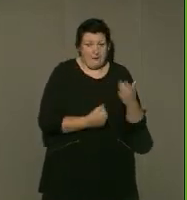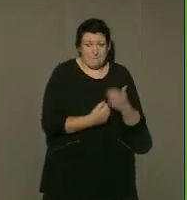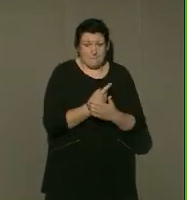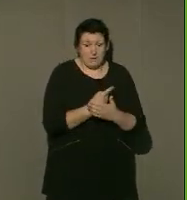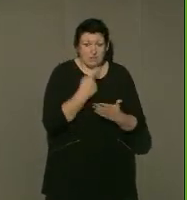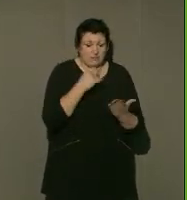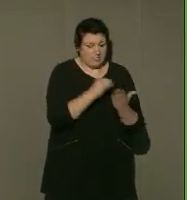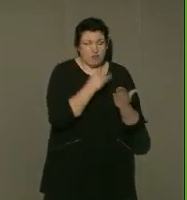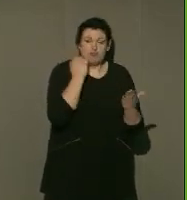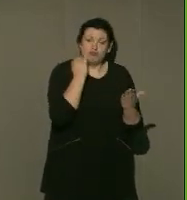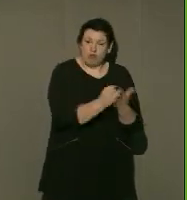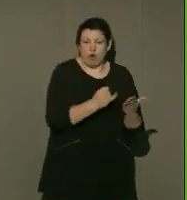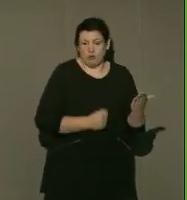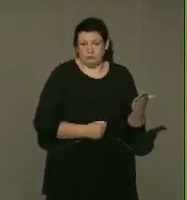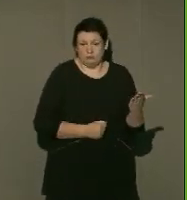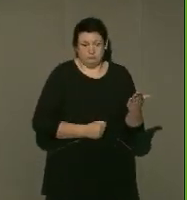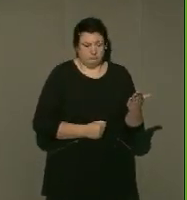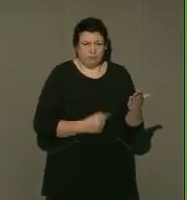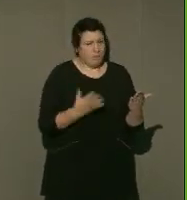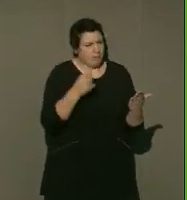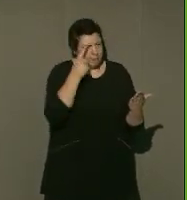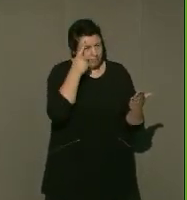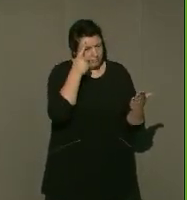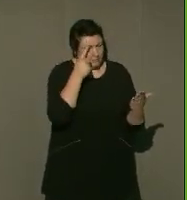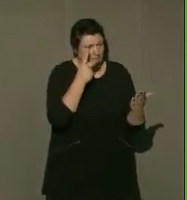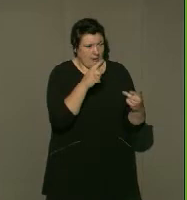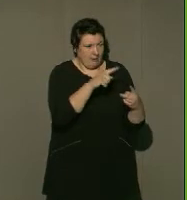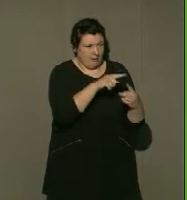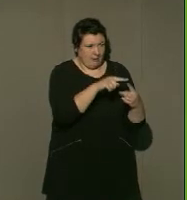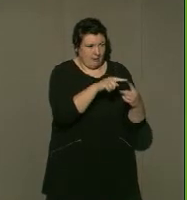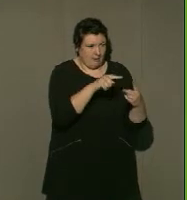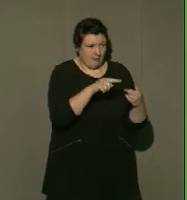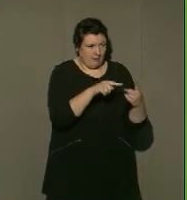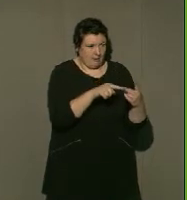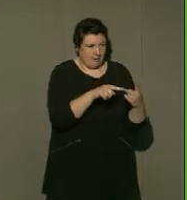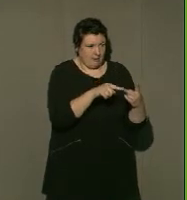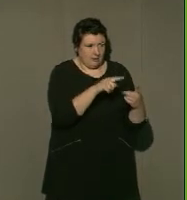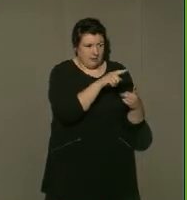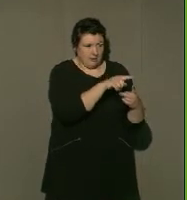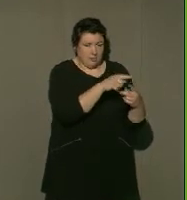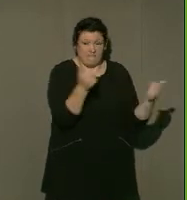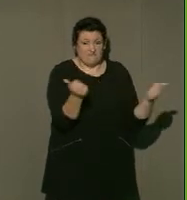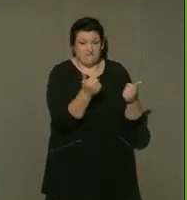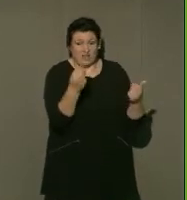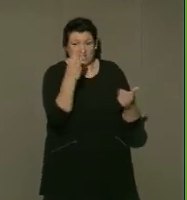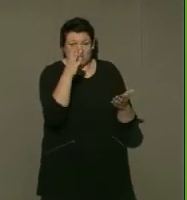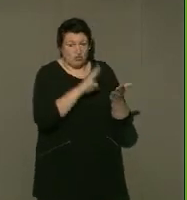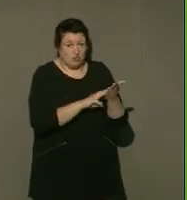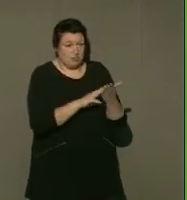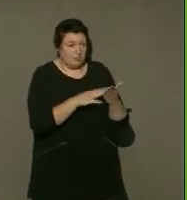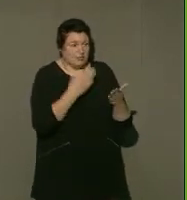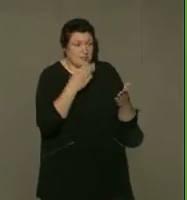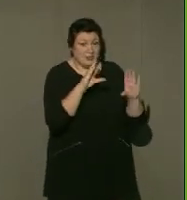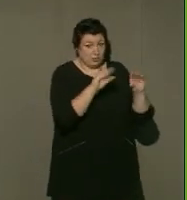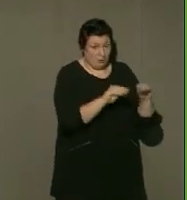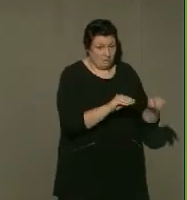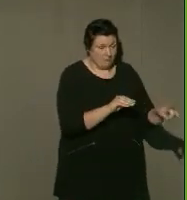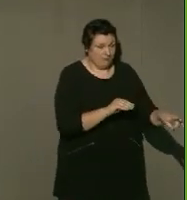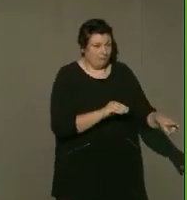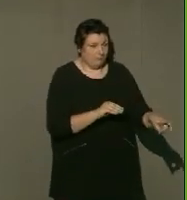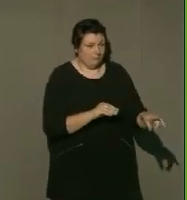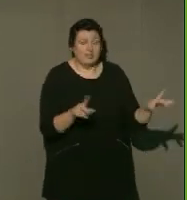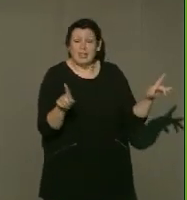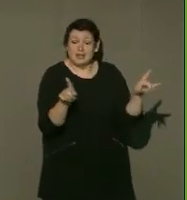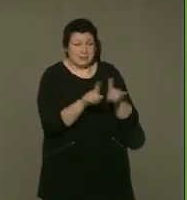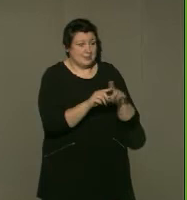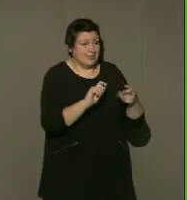of order. And these two amendments, which both Sian, you've had more than 3 minutes. Please, can you wind up? Are the same kind of amendment